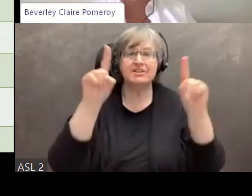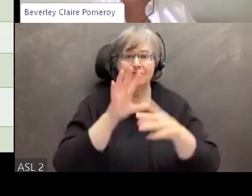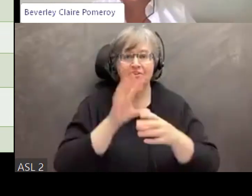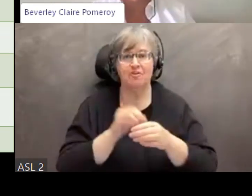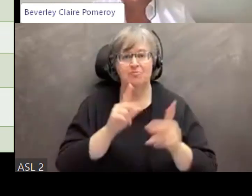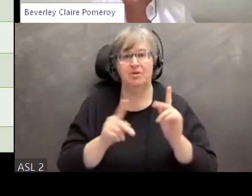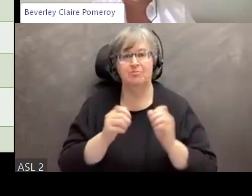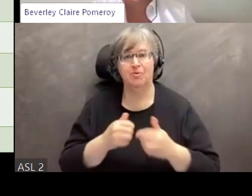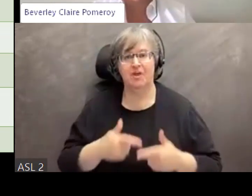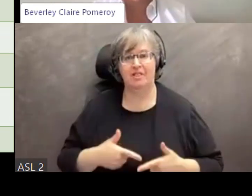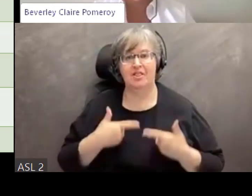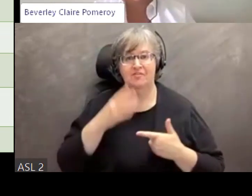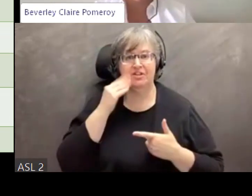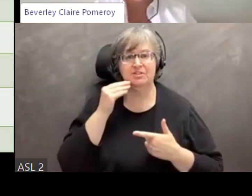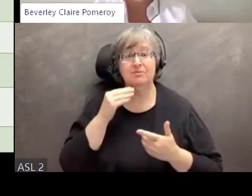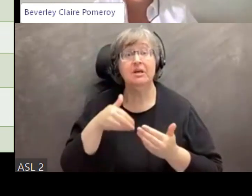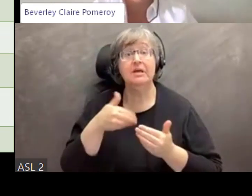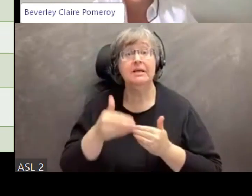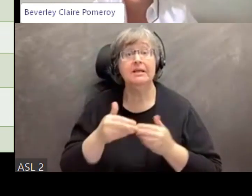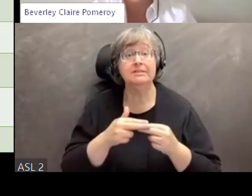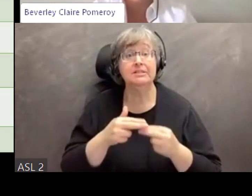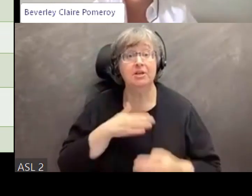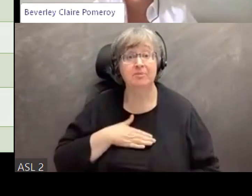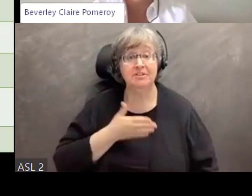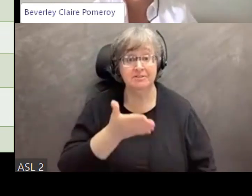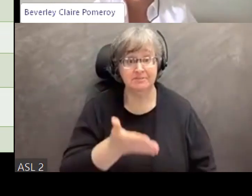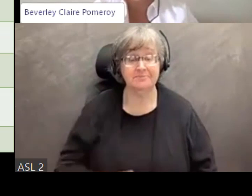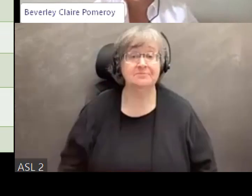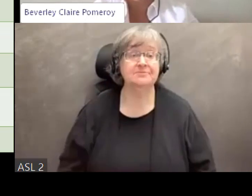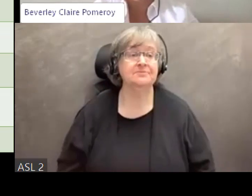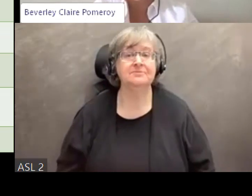lived experiences. Marika, and next slide.